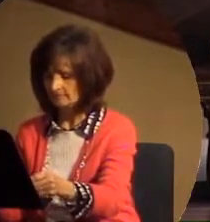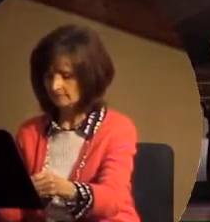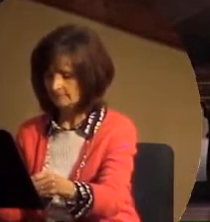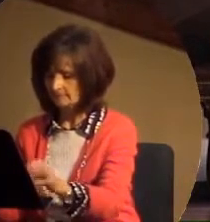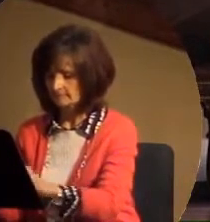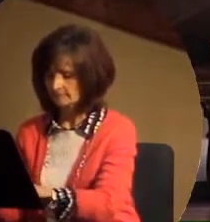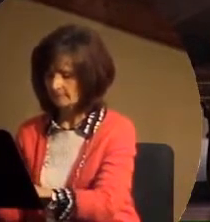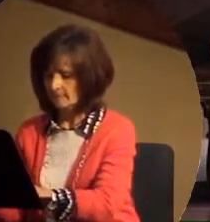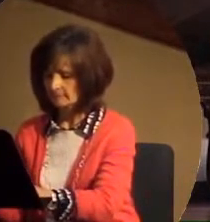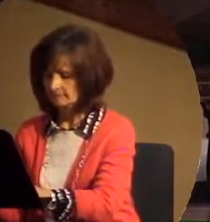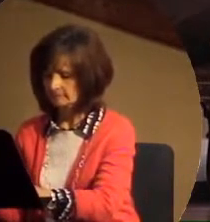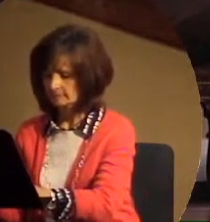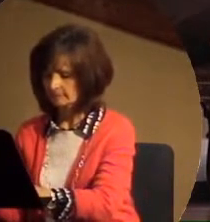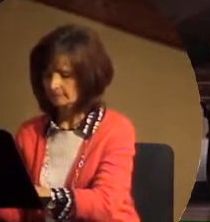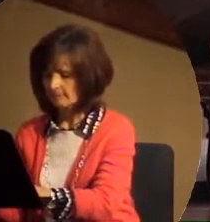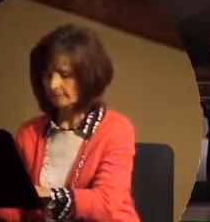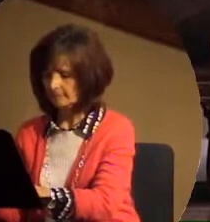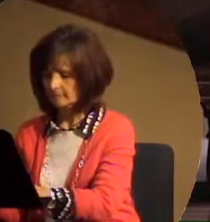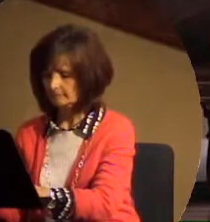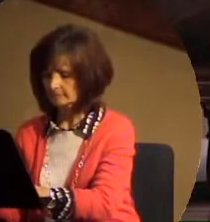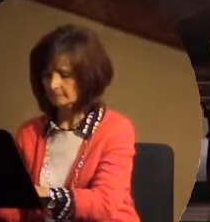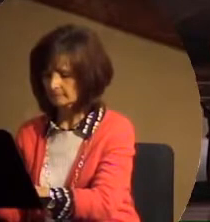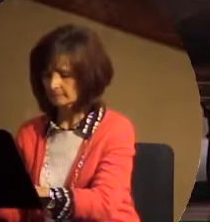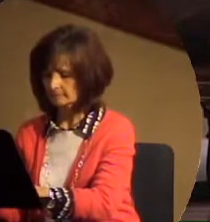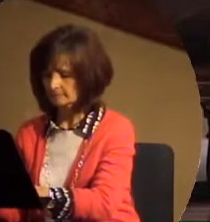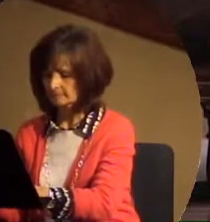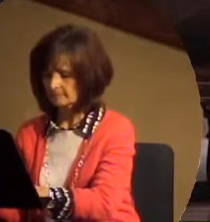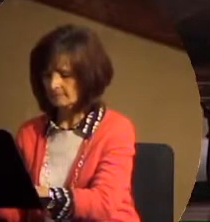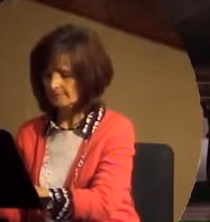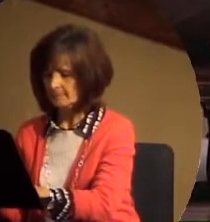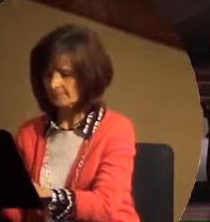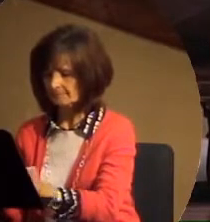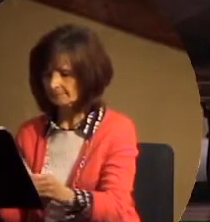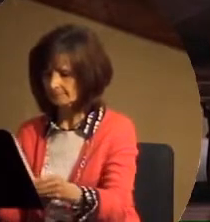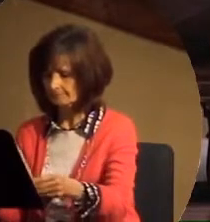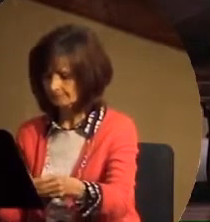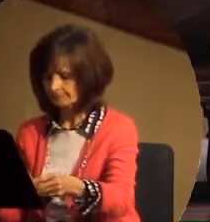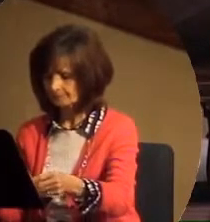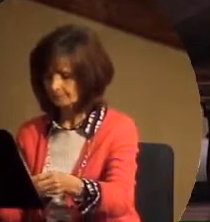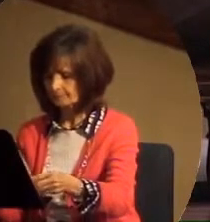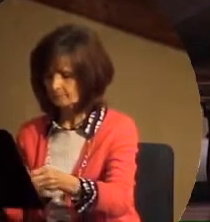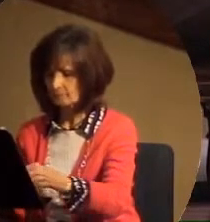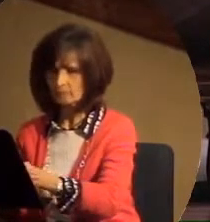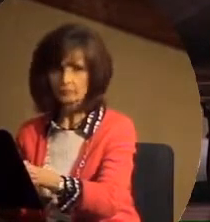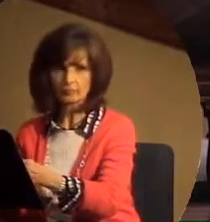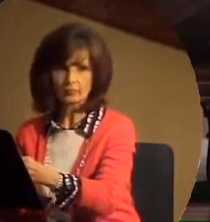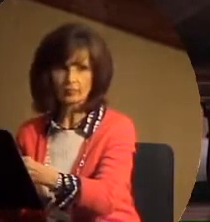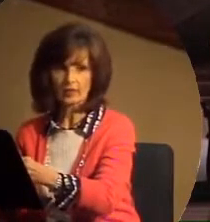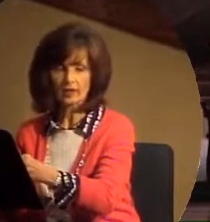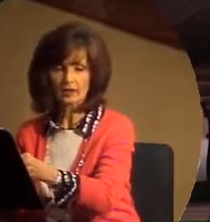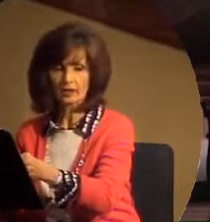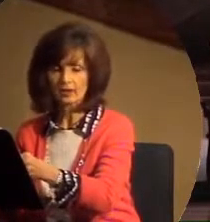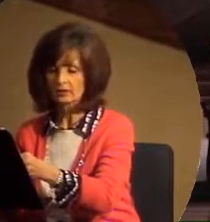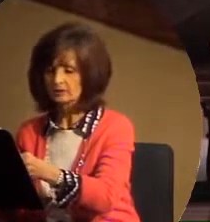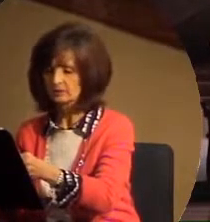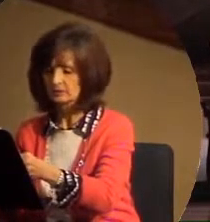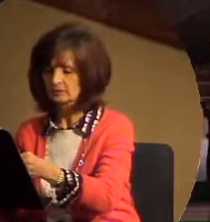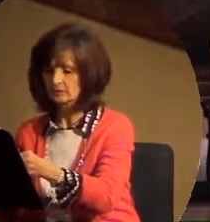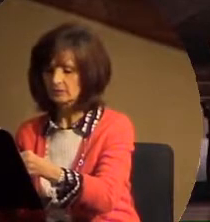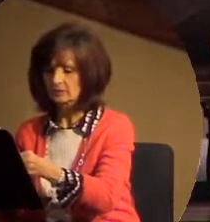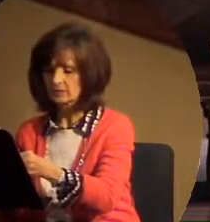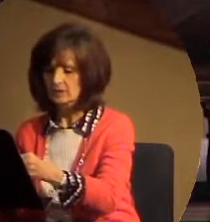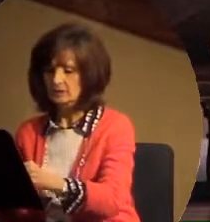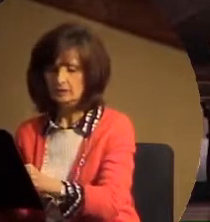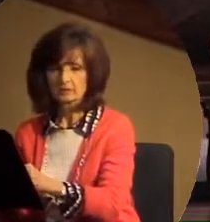a wall of history about our church, which will be right when you walk in the door on the left, on that big wall over there. And so if